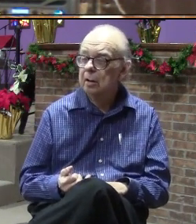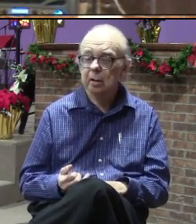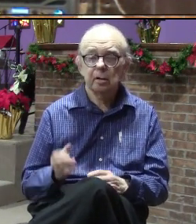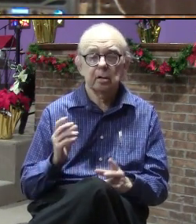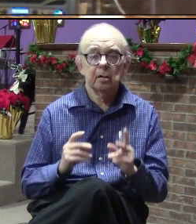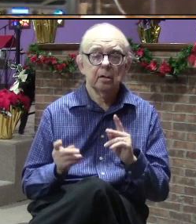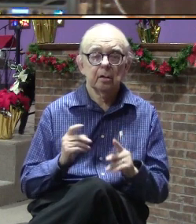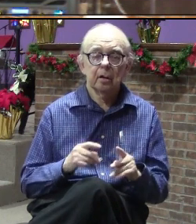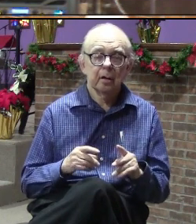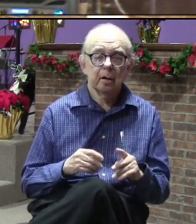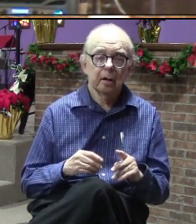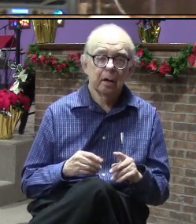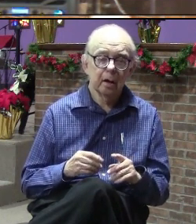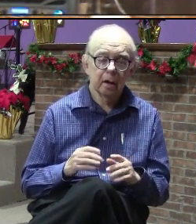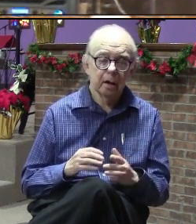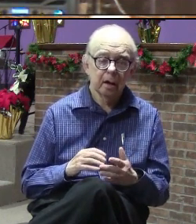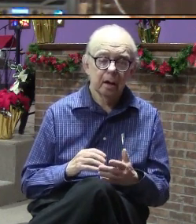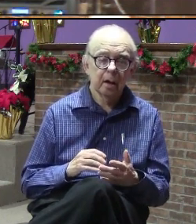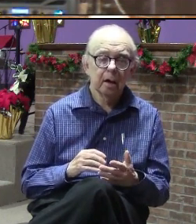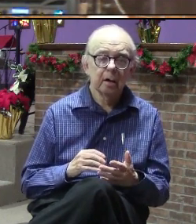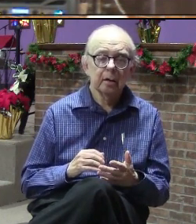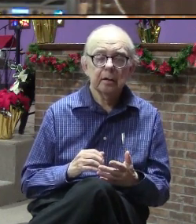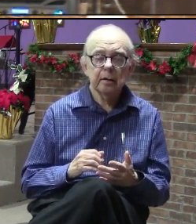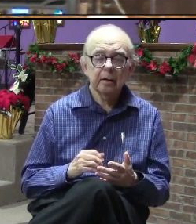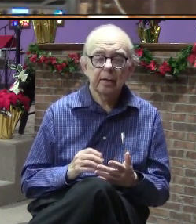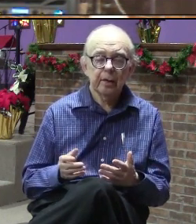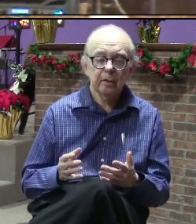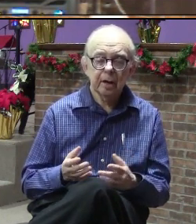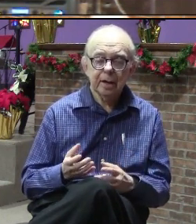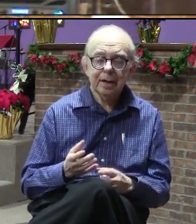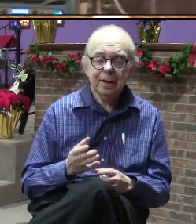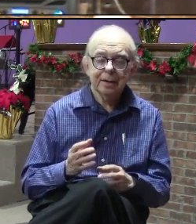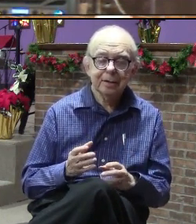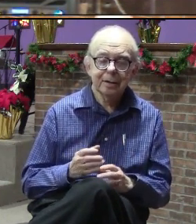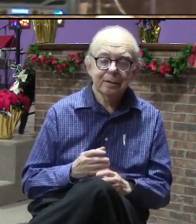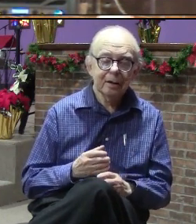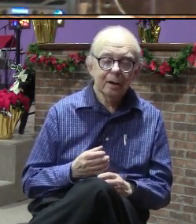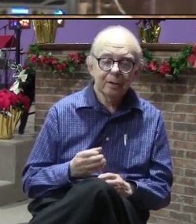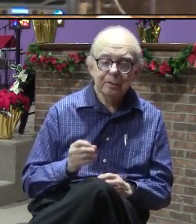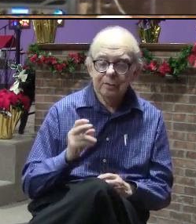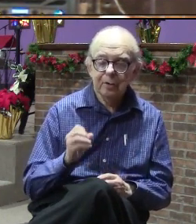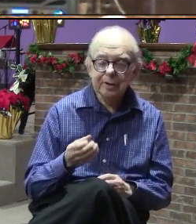People will tick off God, but they don't want to tick off their mother. Right?